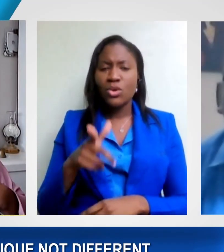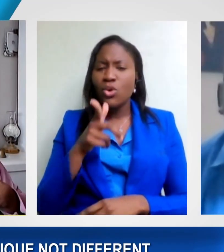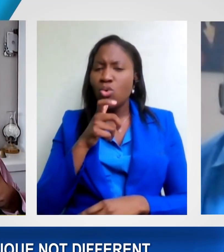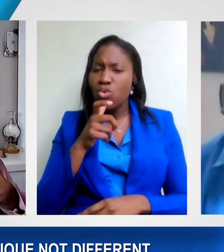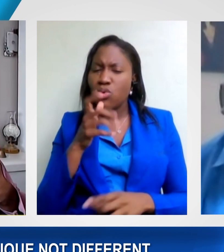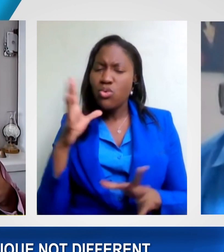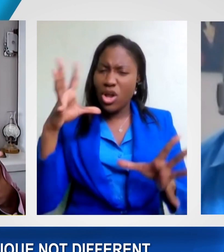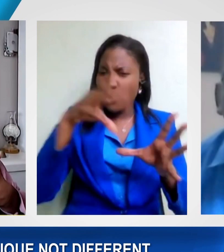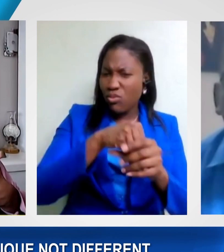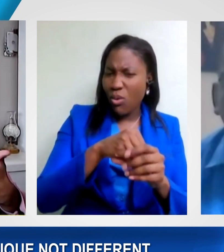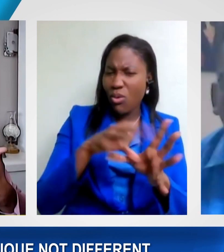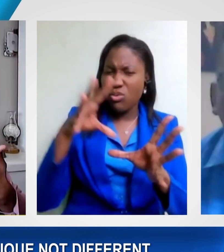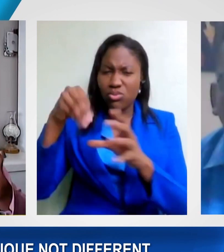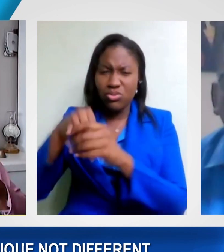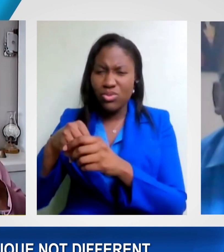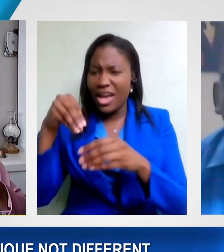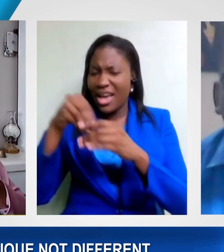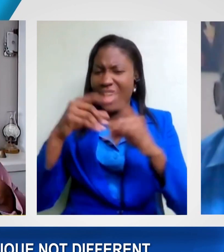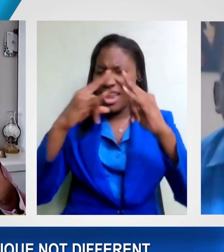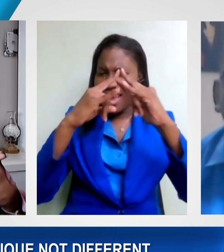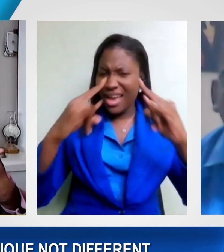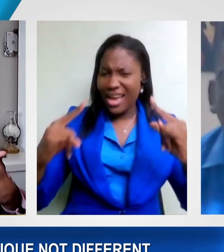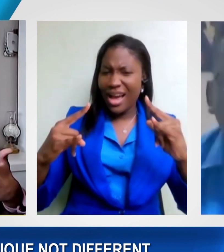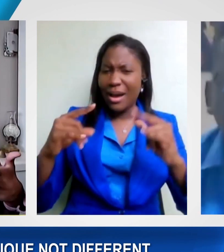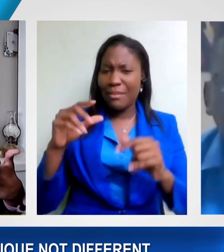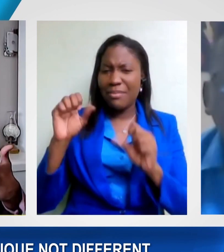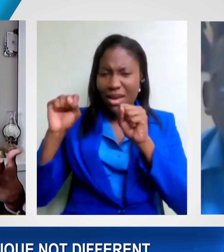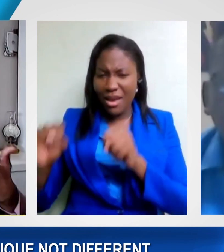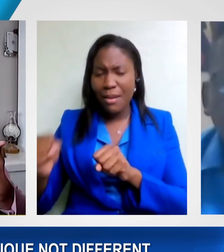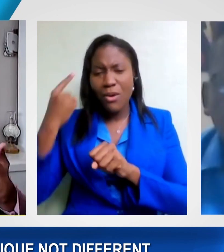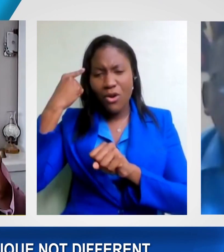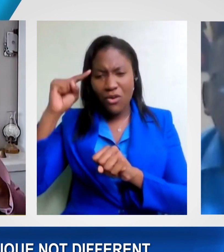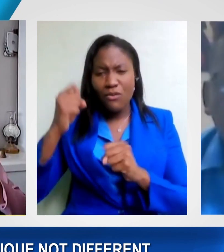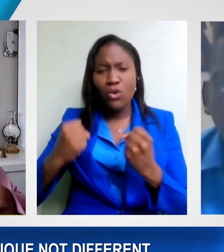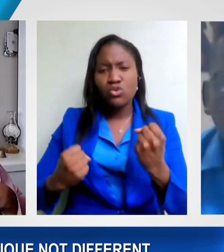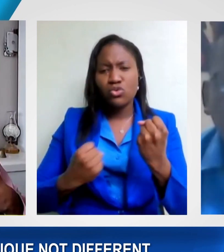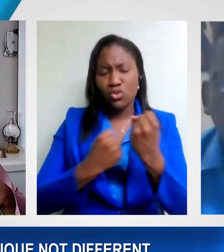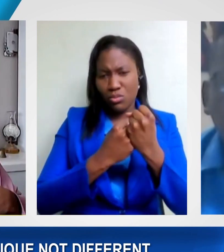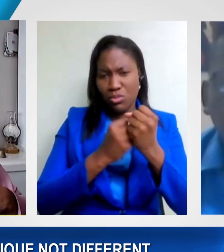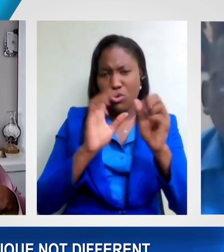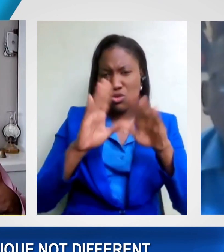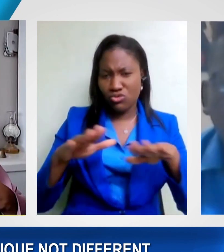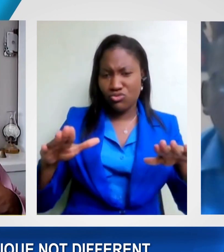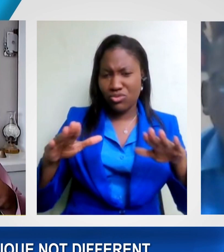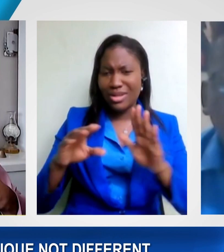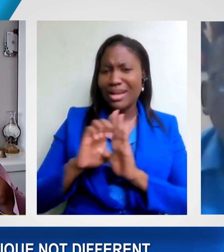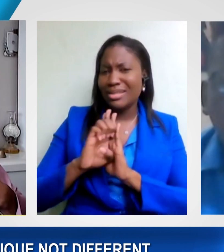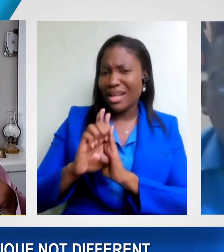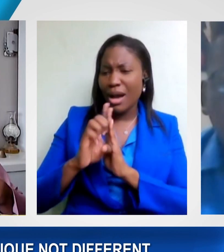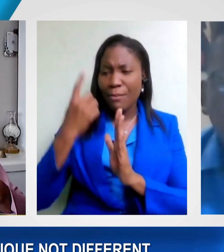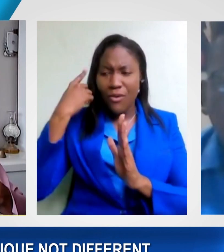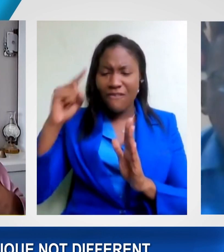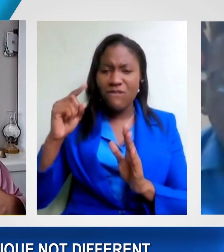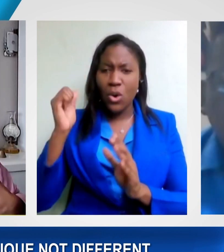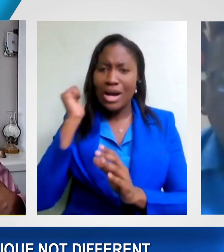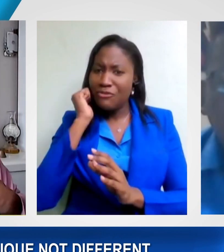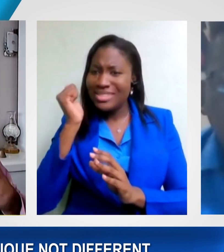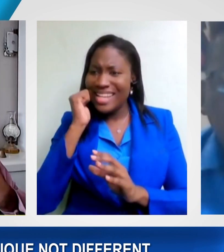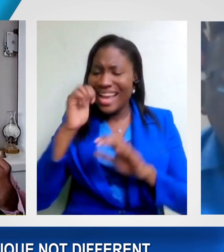this camp able to support the children? And as you spoke about in terms of daily activities, you know, how they